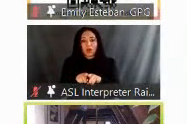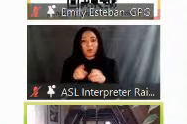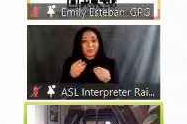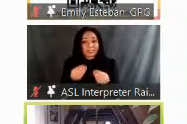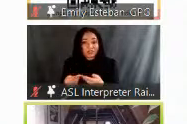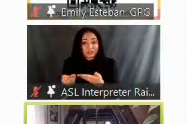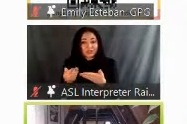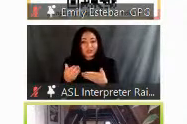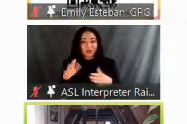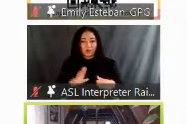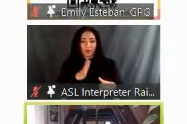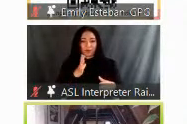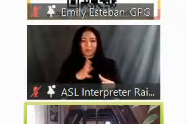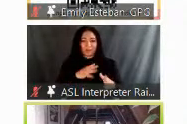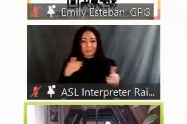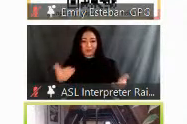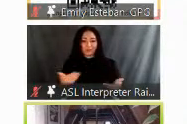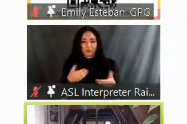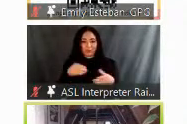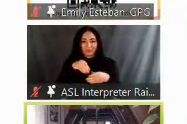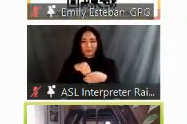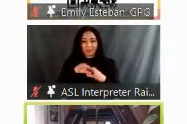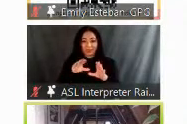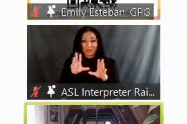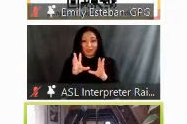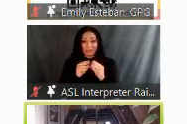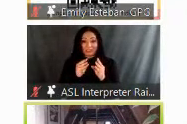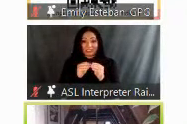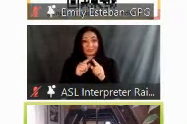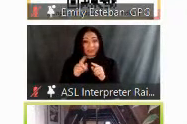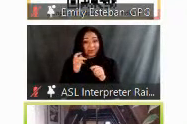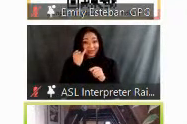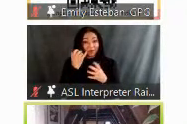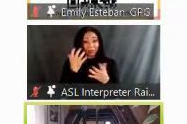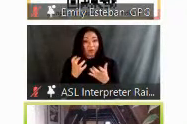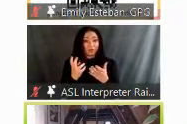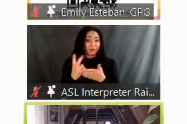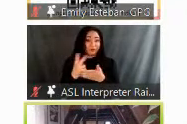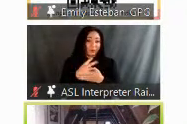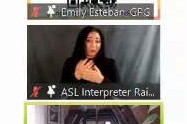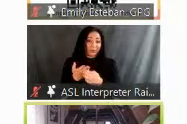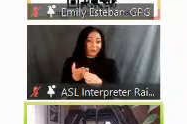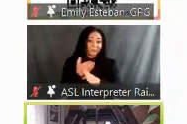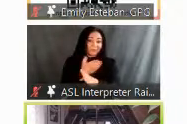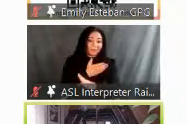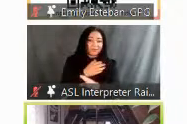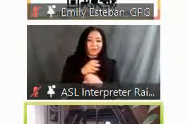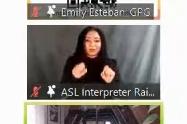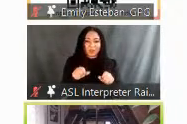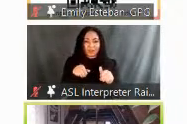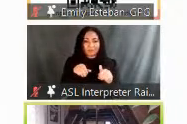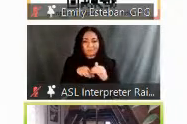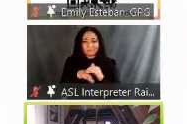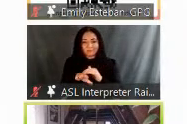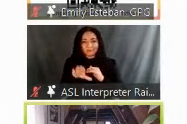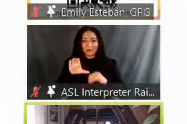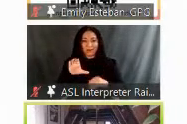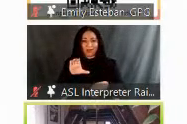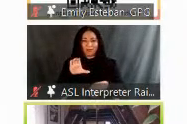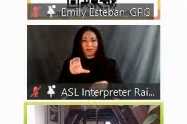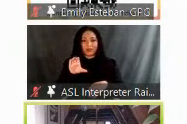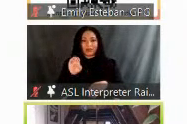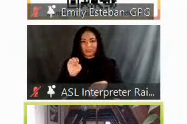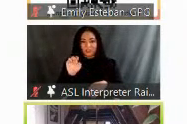introduced in the workgroup meetings, but if you do want to review them in advance or have more time with them in advance, you can go to that California Educators